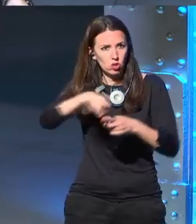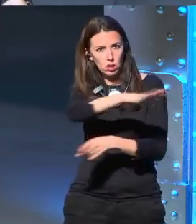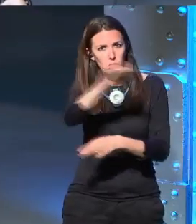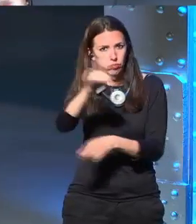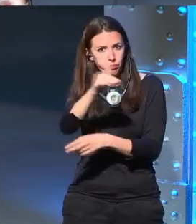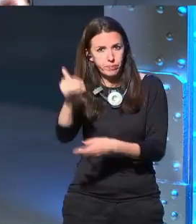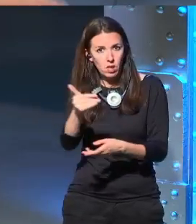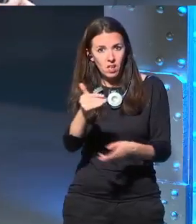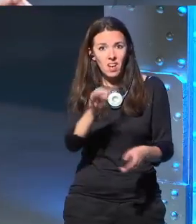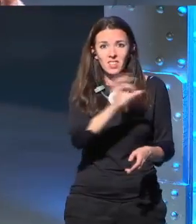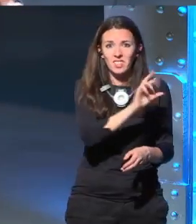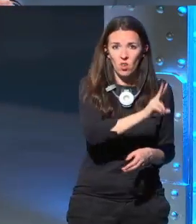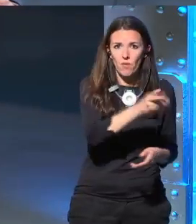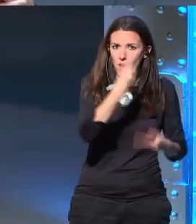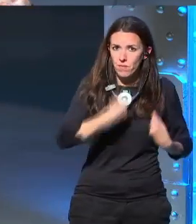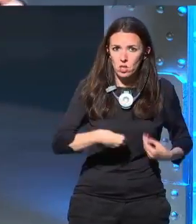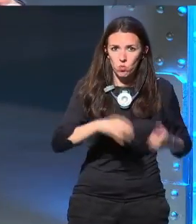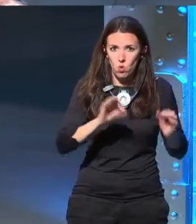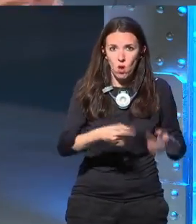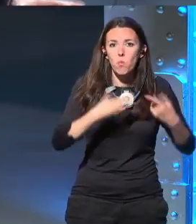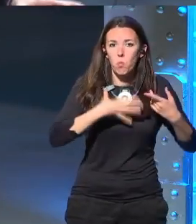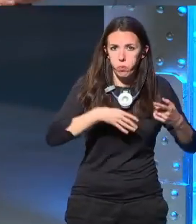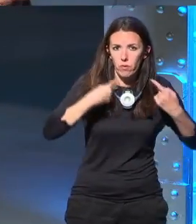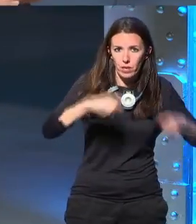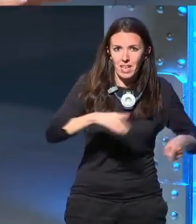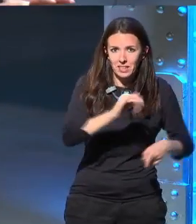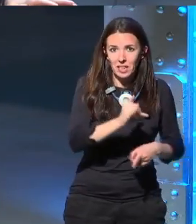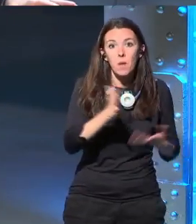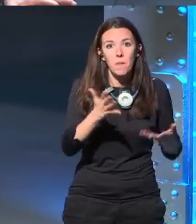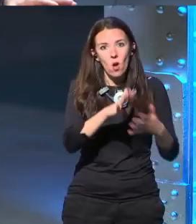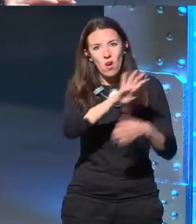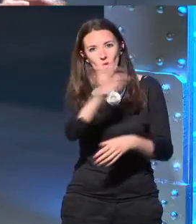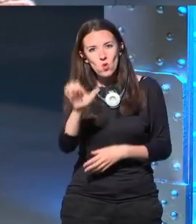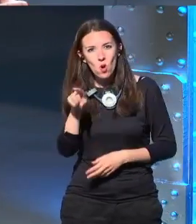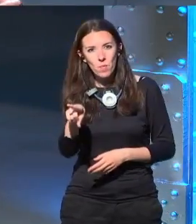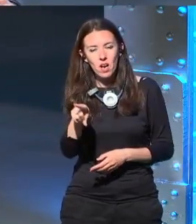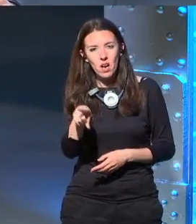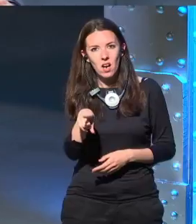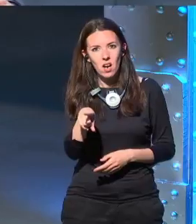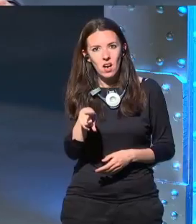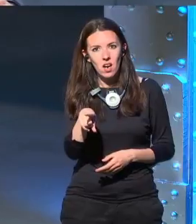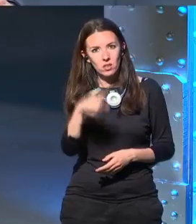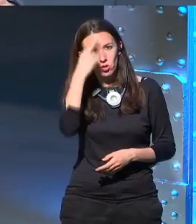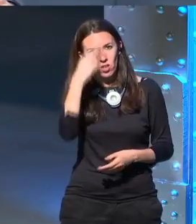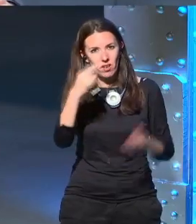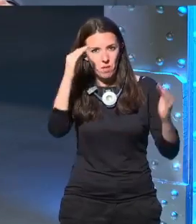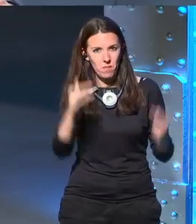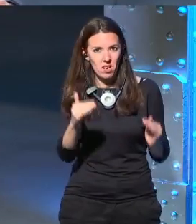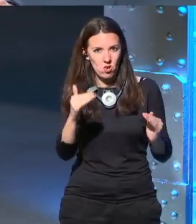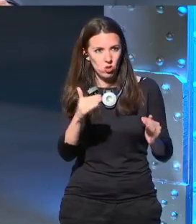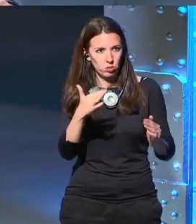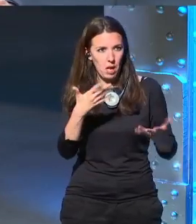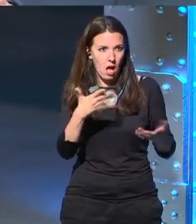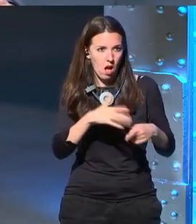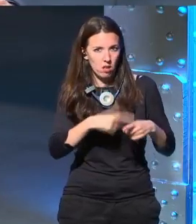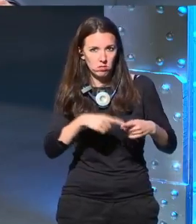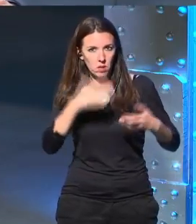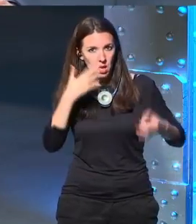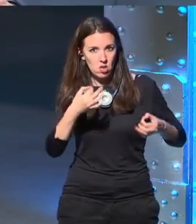you can fail, but then, and I think in Europe there's less tolerance for risk and